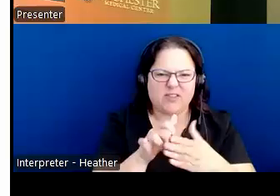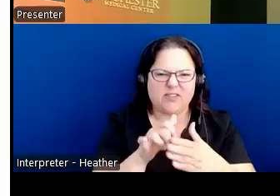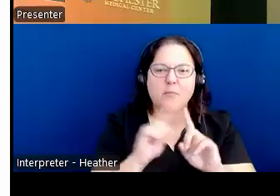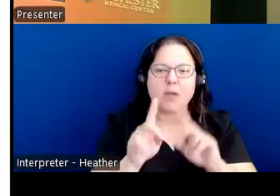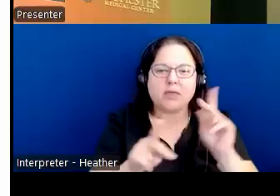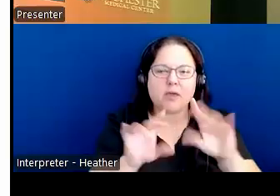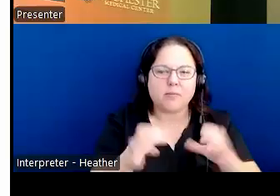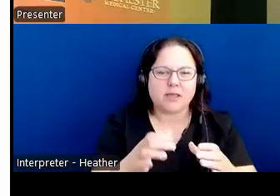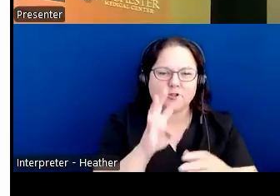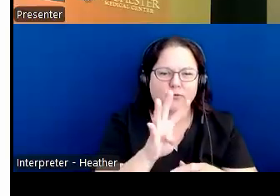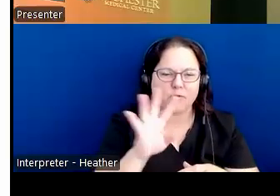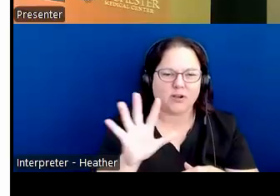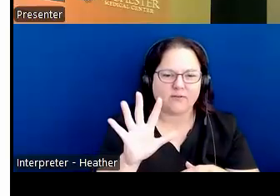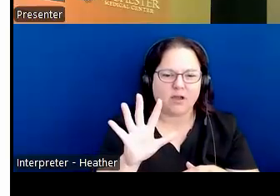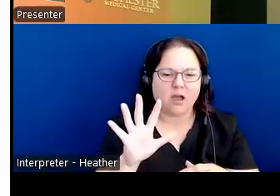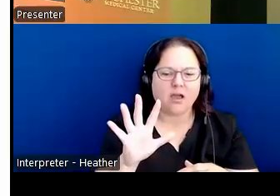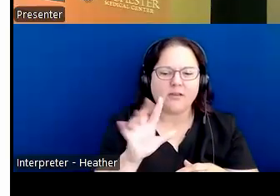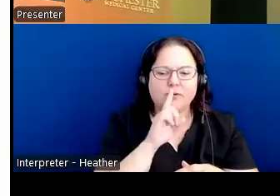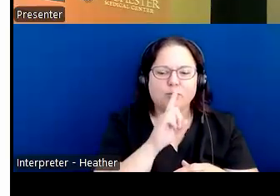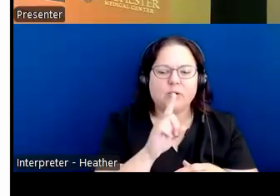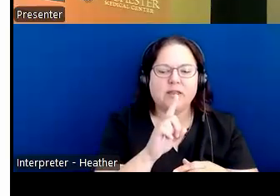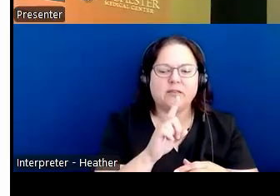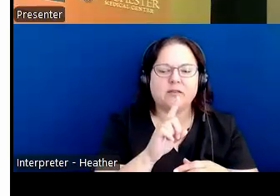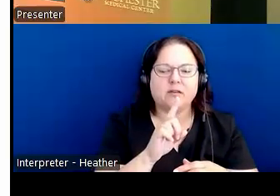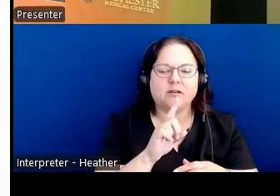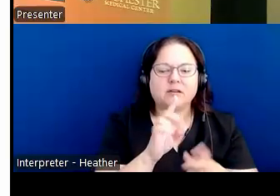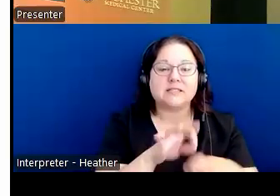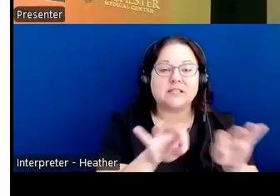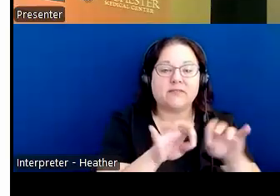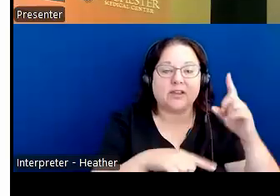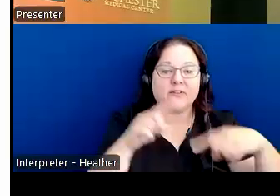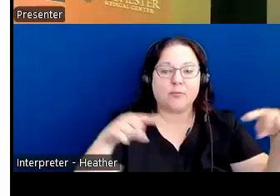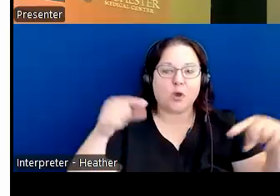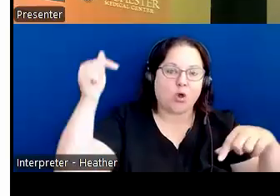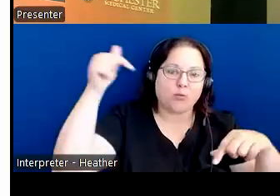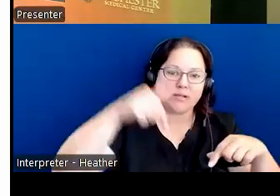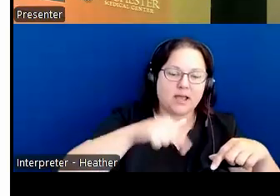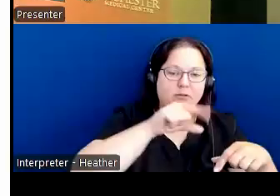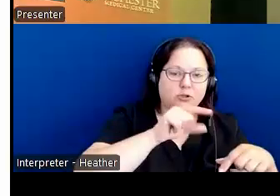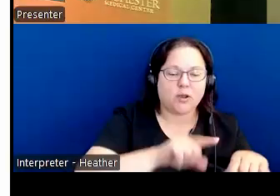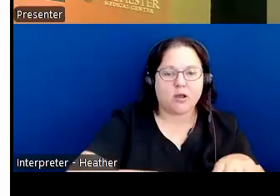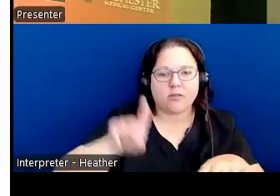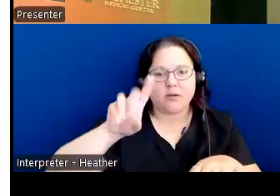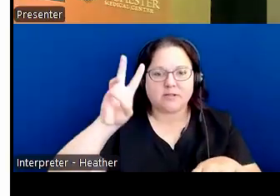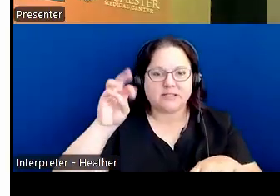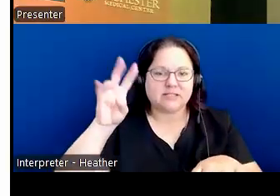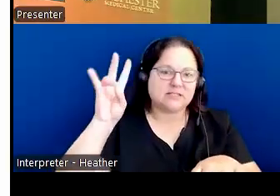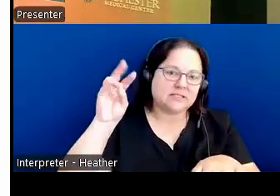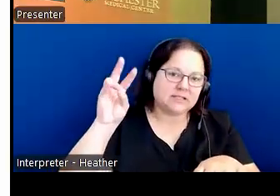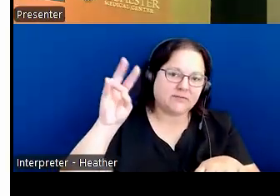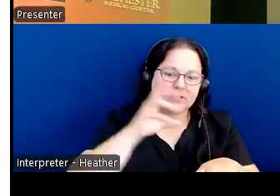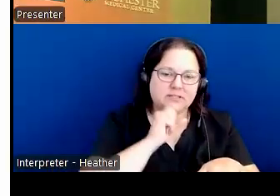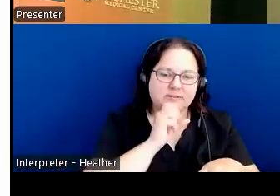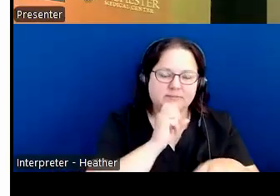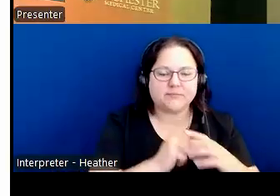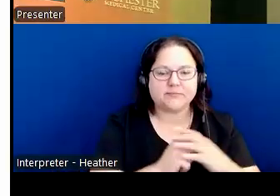with significant variability, going all the way down into the 20s, obviously, and then all the way up to the 60s and 70s.